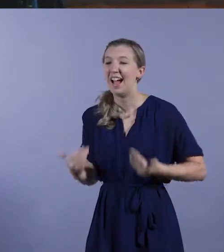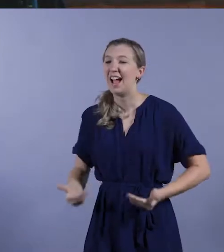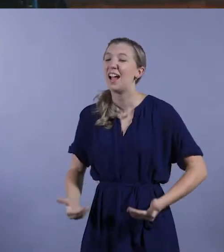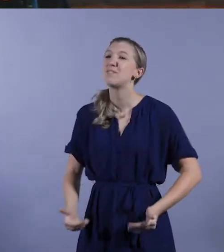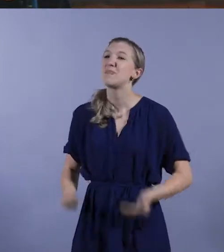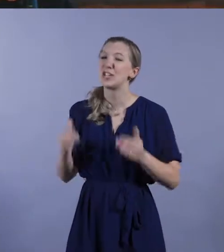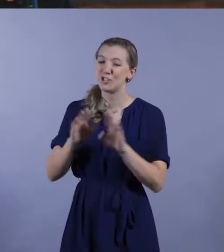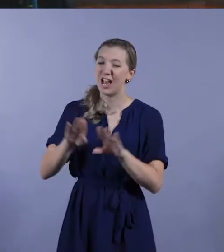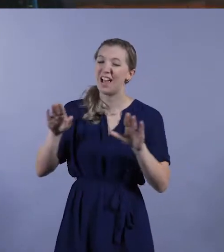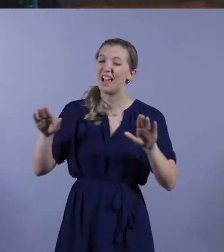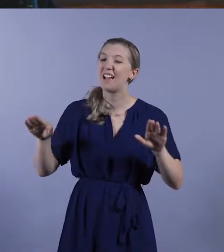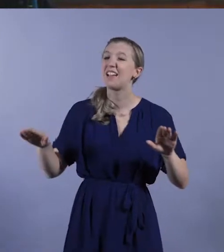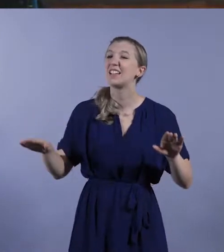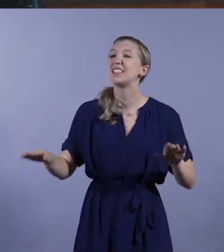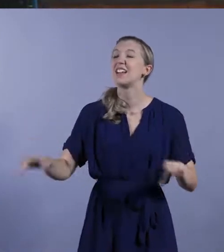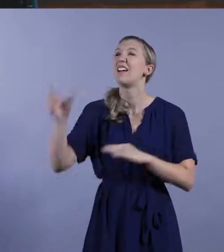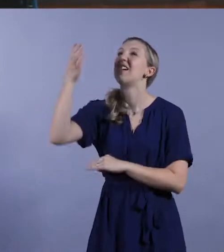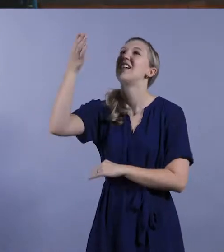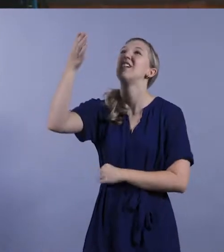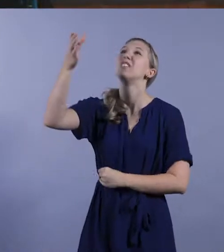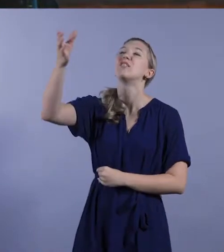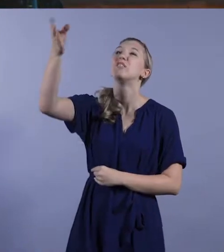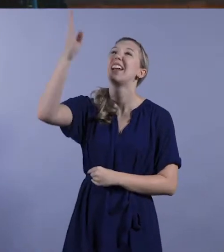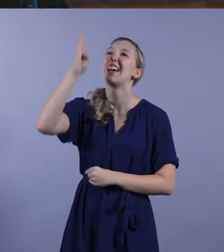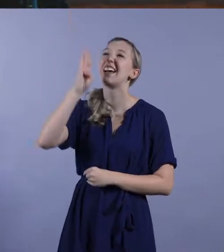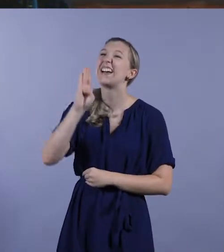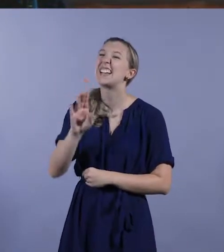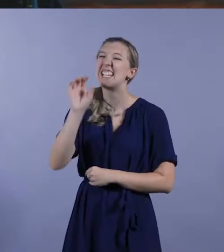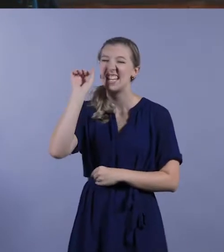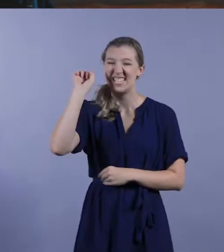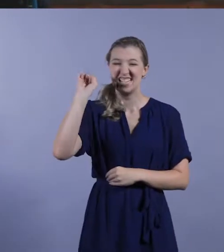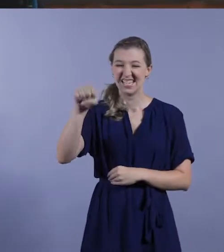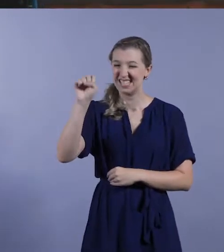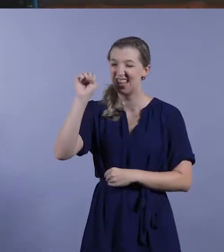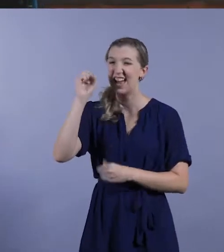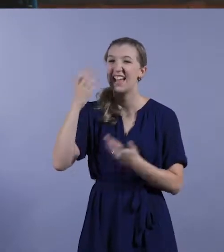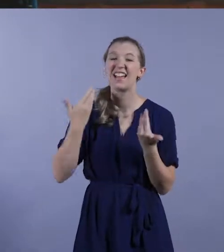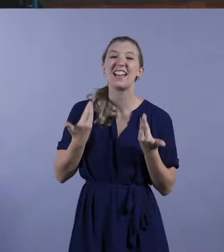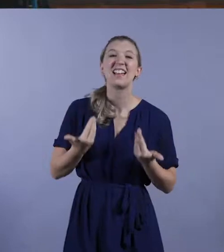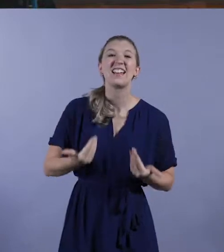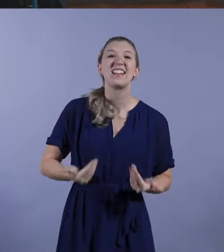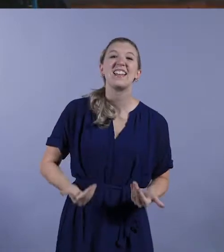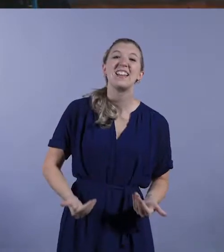indeed. And I'm a child of God, yes, I